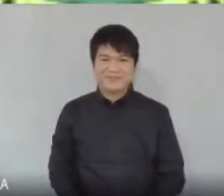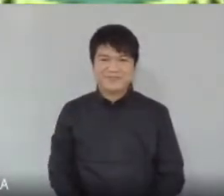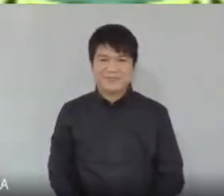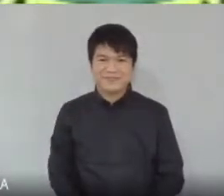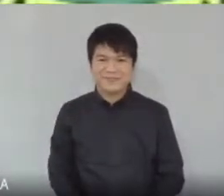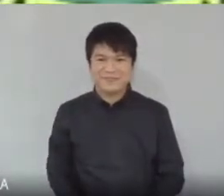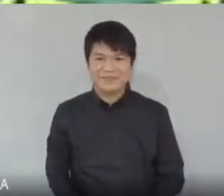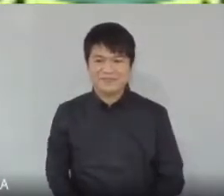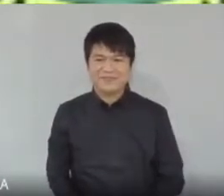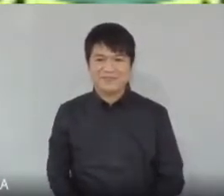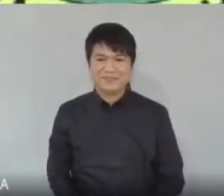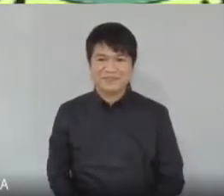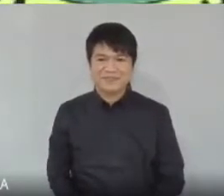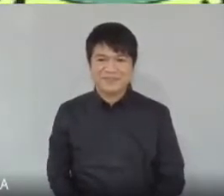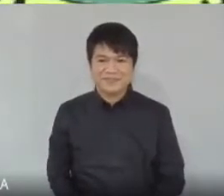Uh,